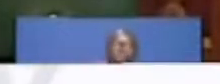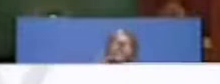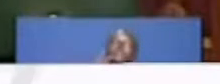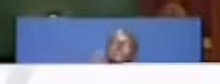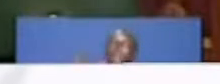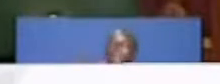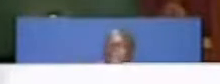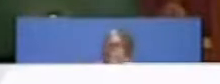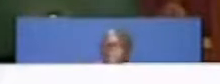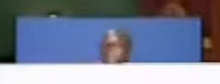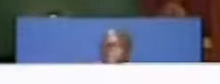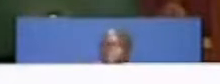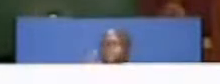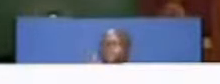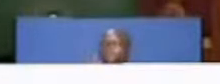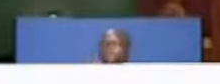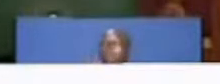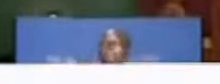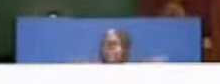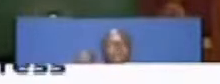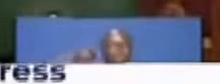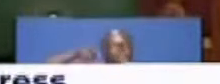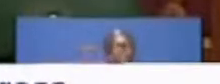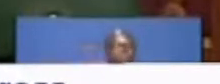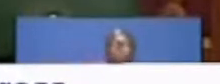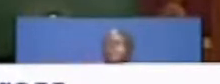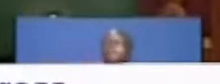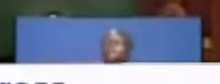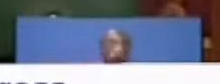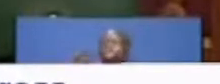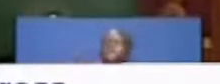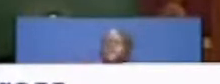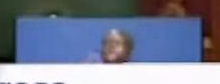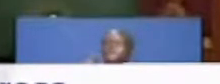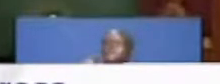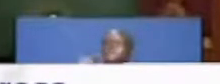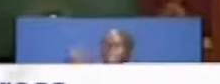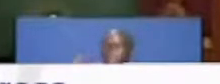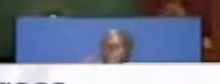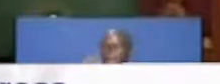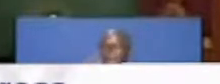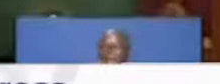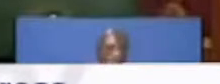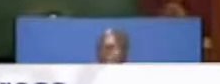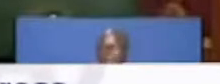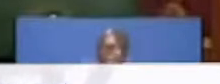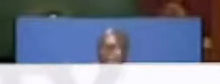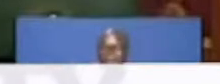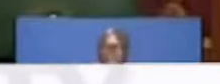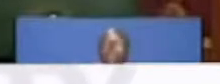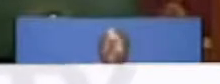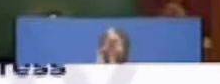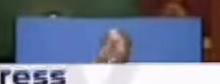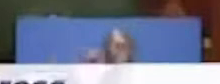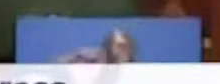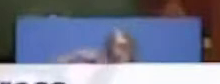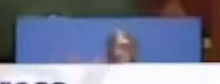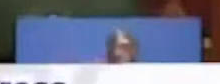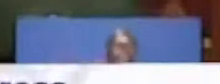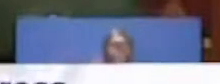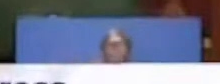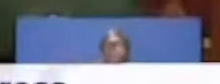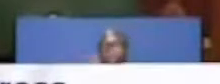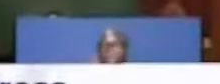public boreholes, and today more than 2,511 public boreholes have been sunk since